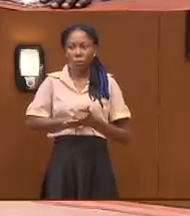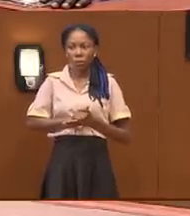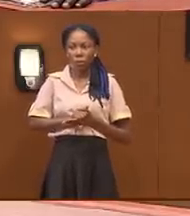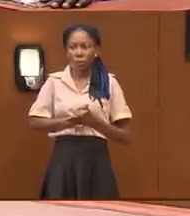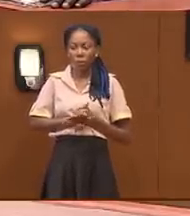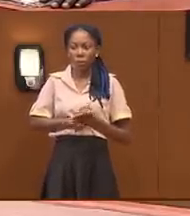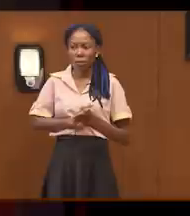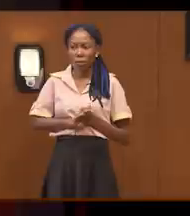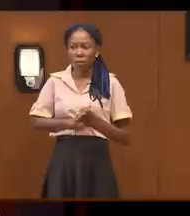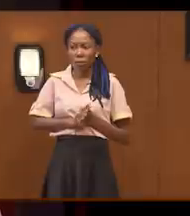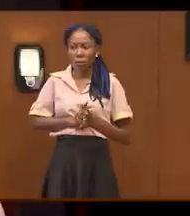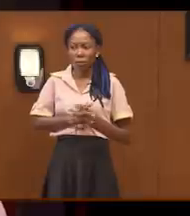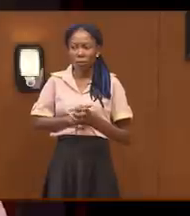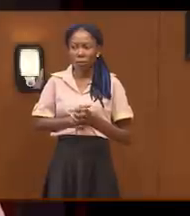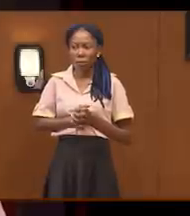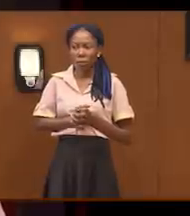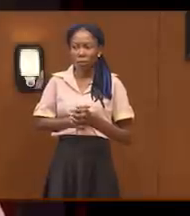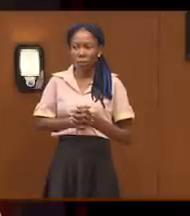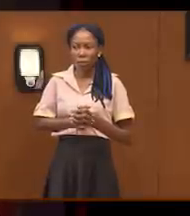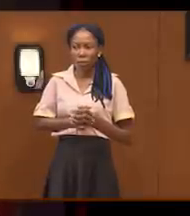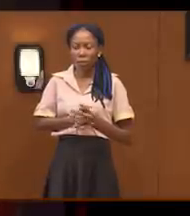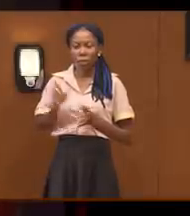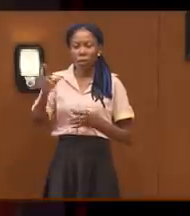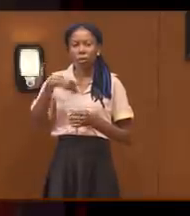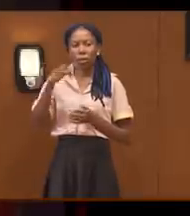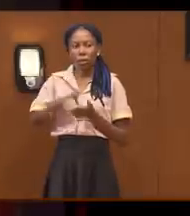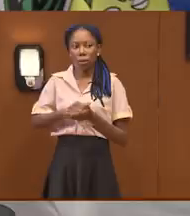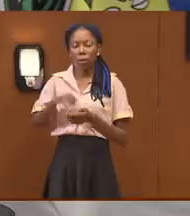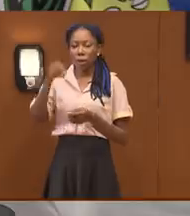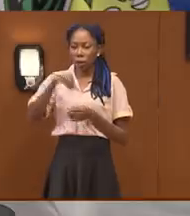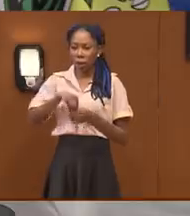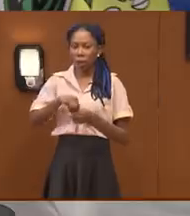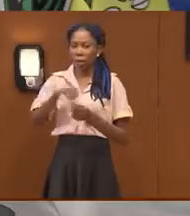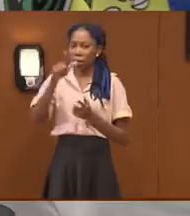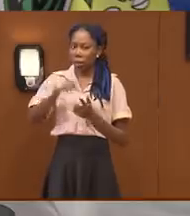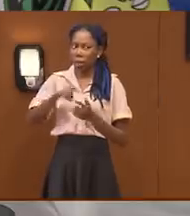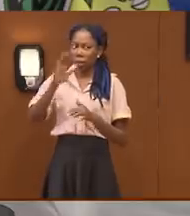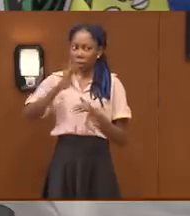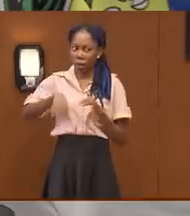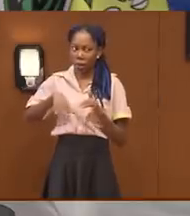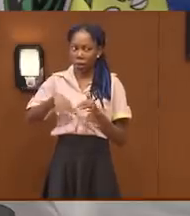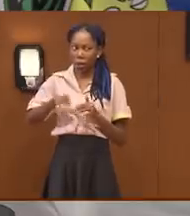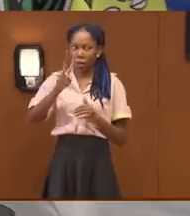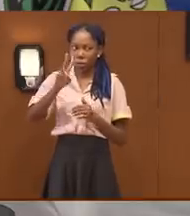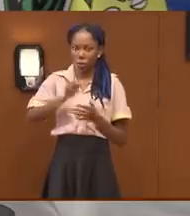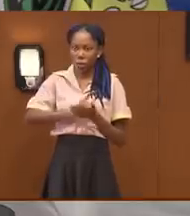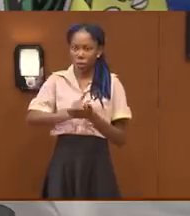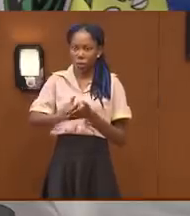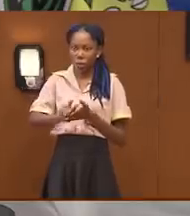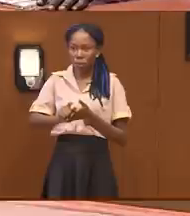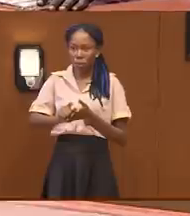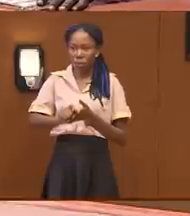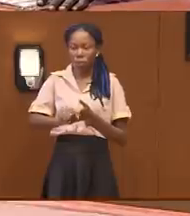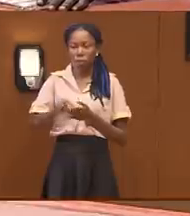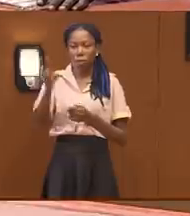Okay, ma'am. I'll give him in less than 2 weeks. In less than 2 weeks? I'll even give you up to 2 weeks. Is that